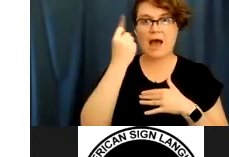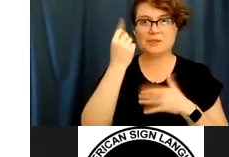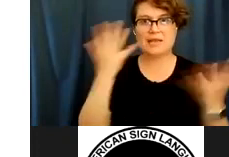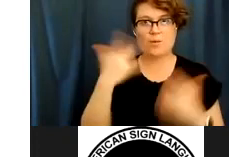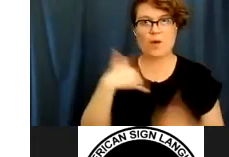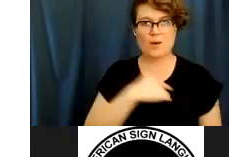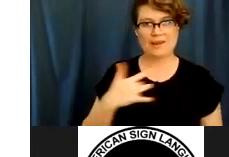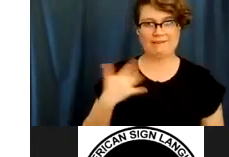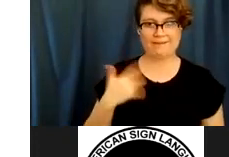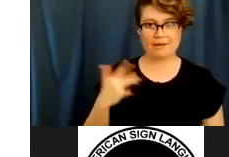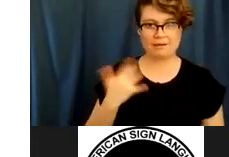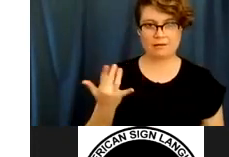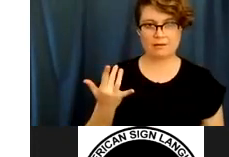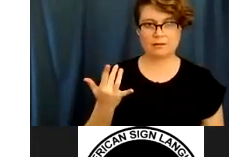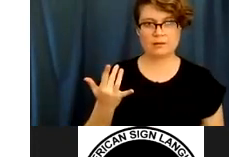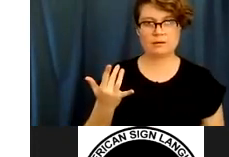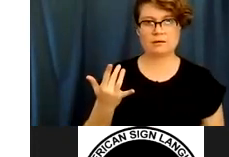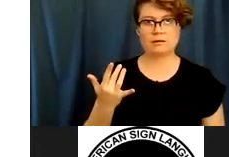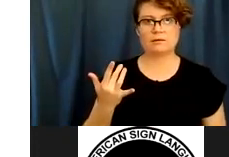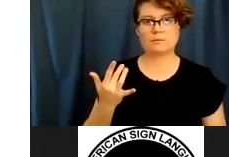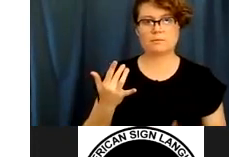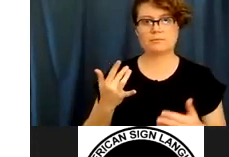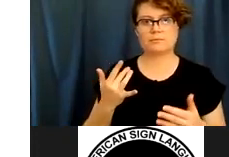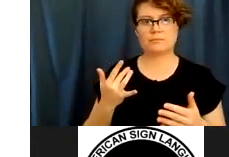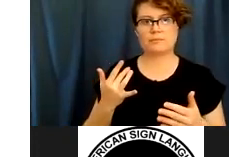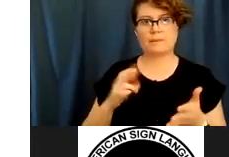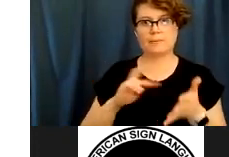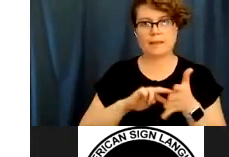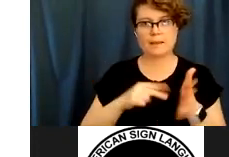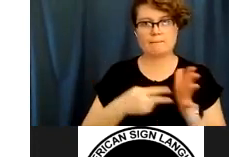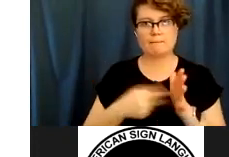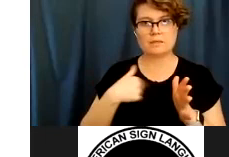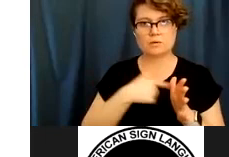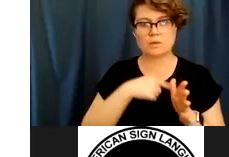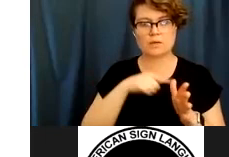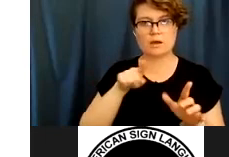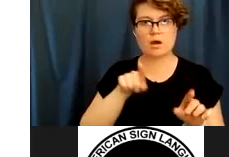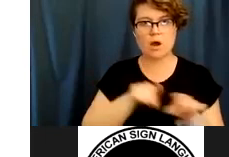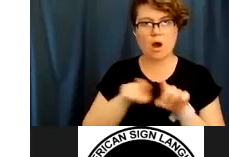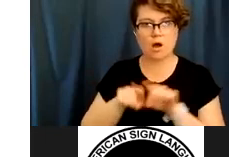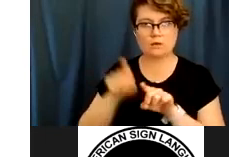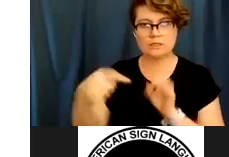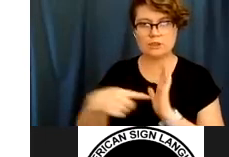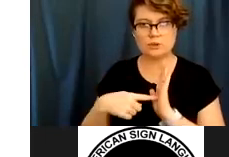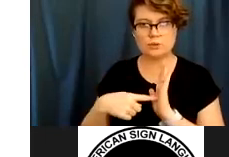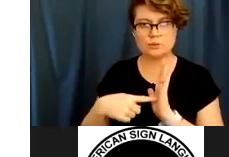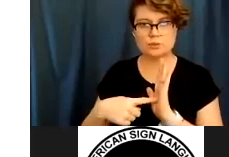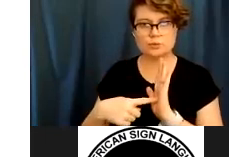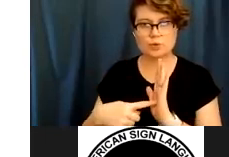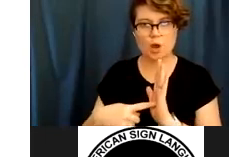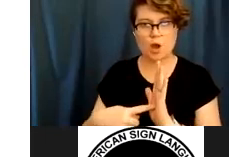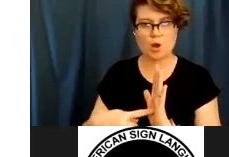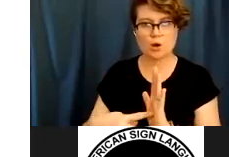to be able to also share that with our support network because we don't want to. Are we going to